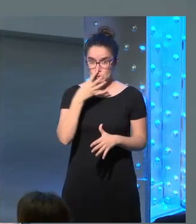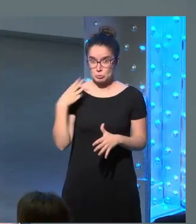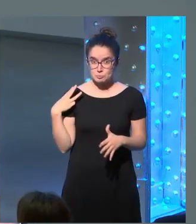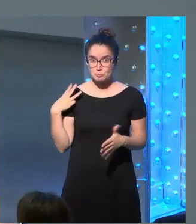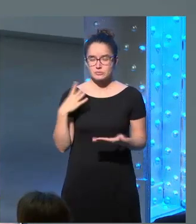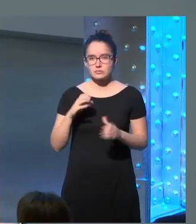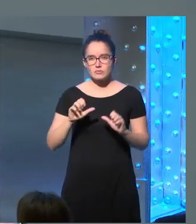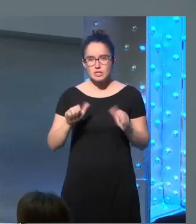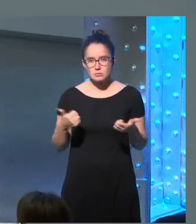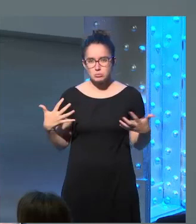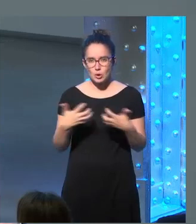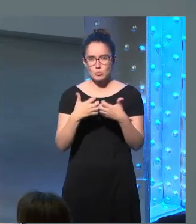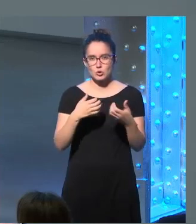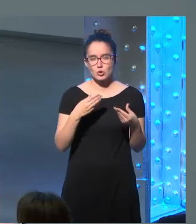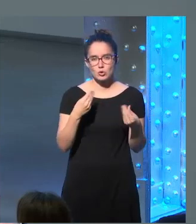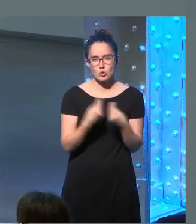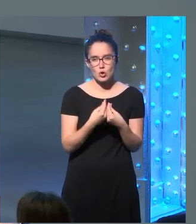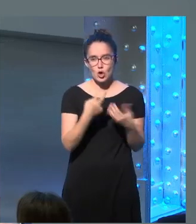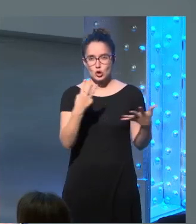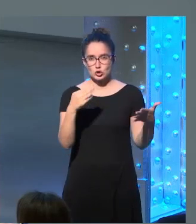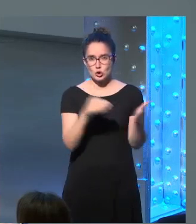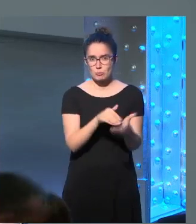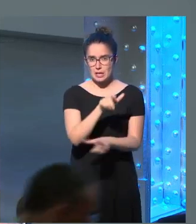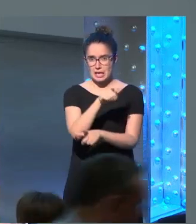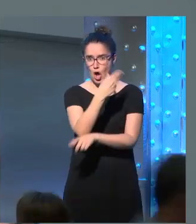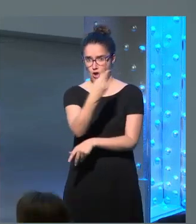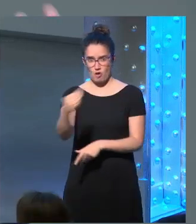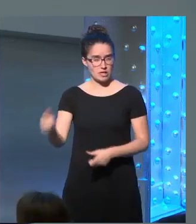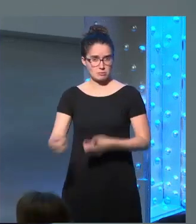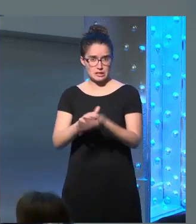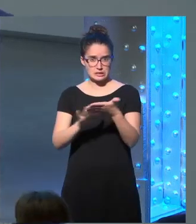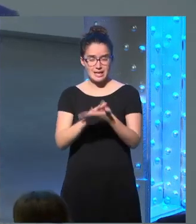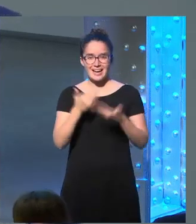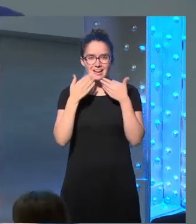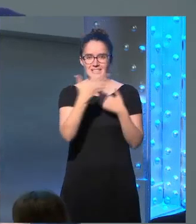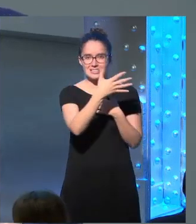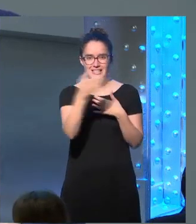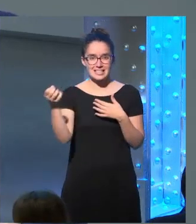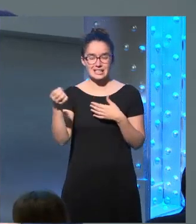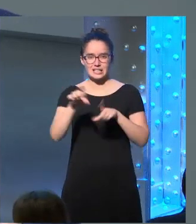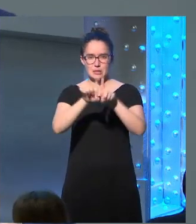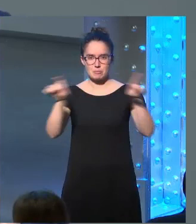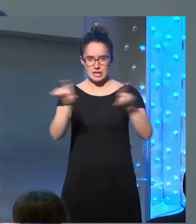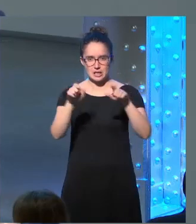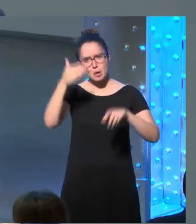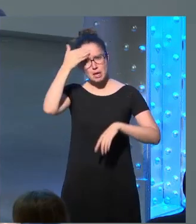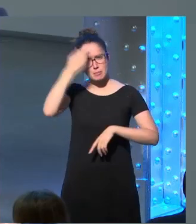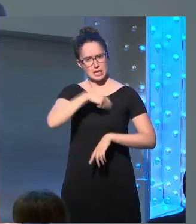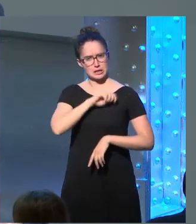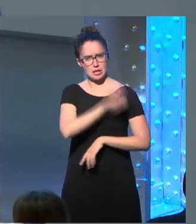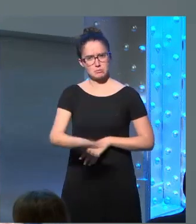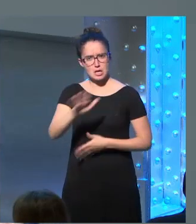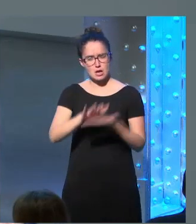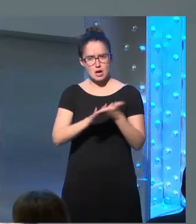Human Age Institute, we have had a skill impact on 8,000 youngsters, thanks to the